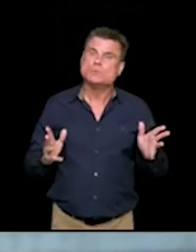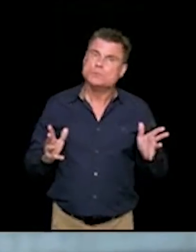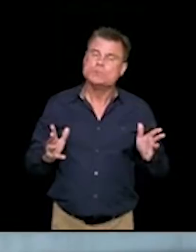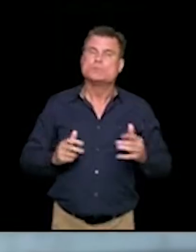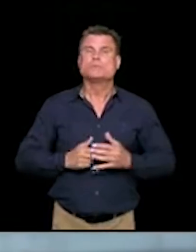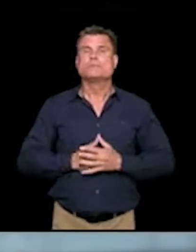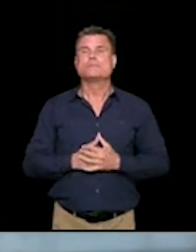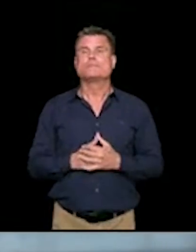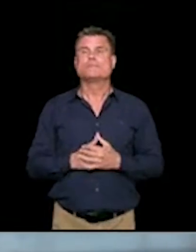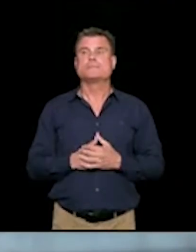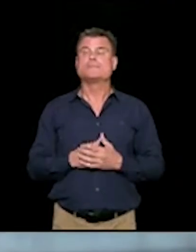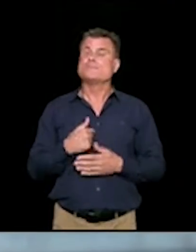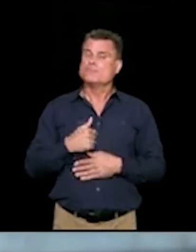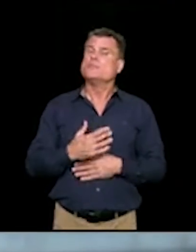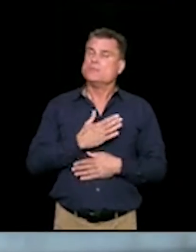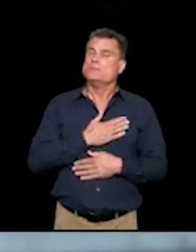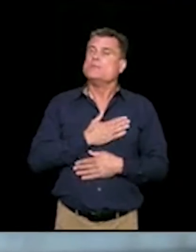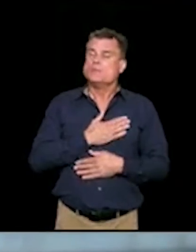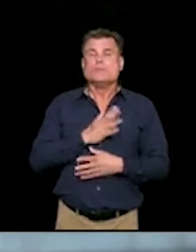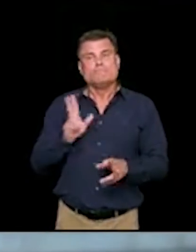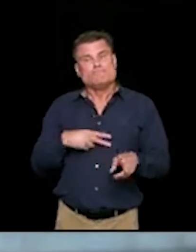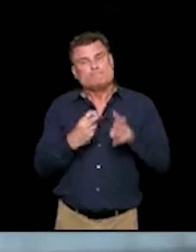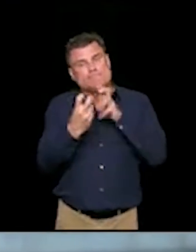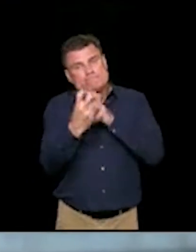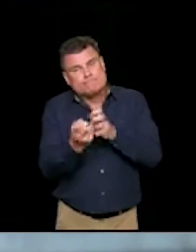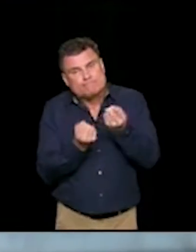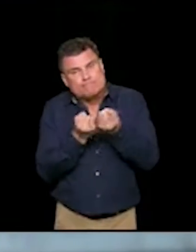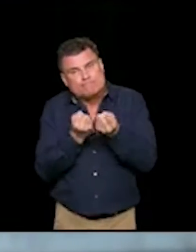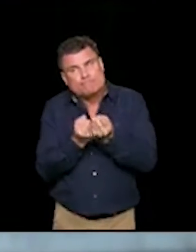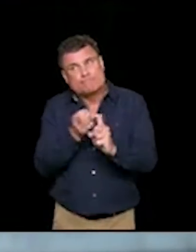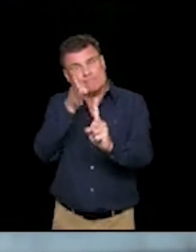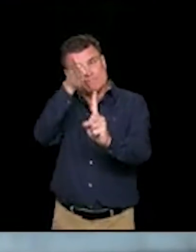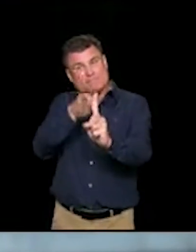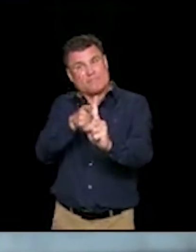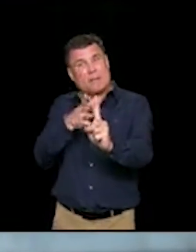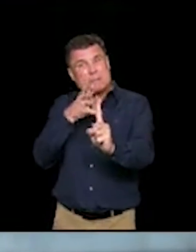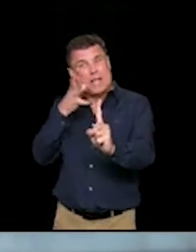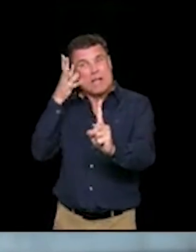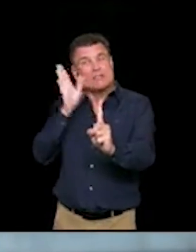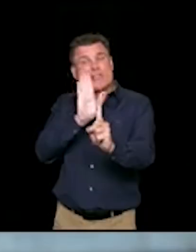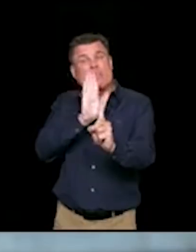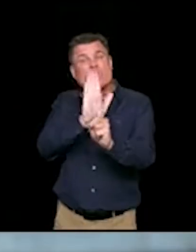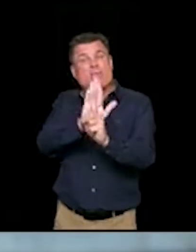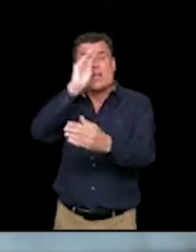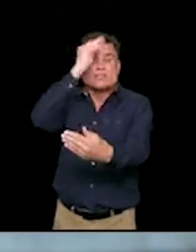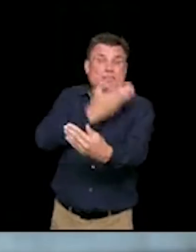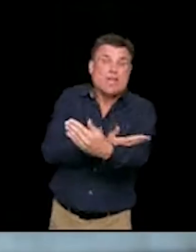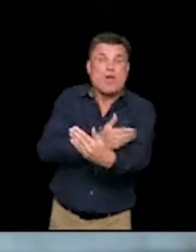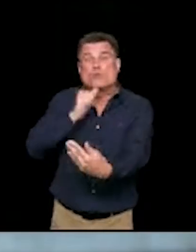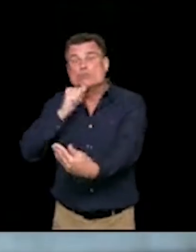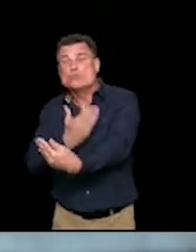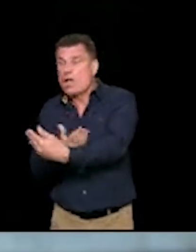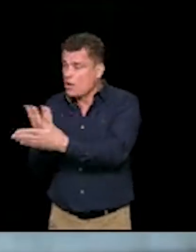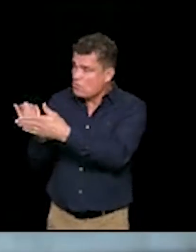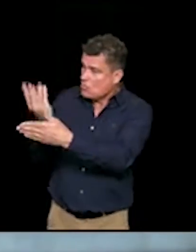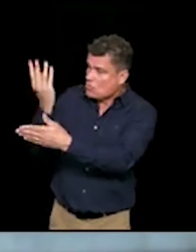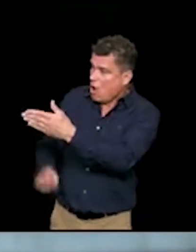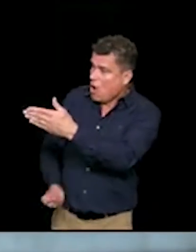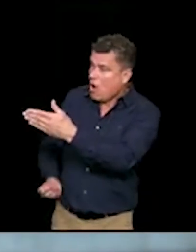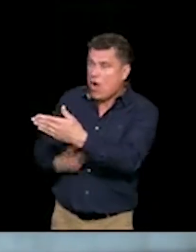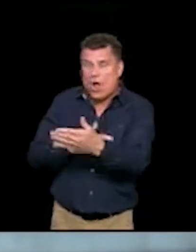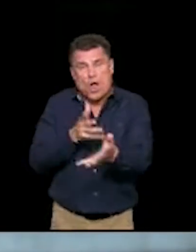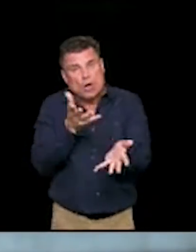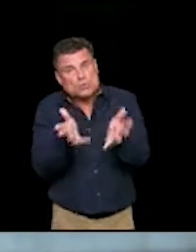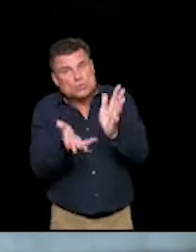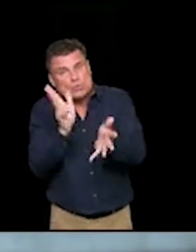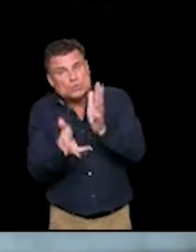streets. I have sat with parents who have lost children in this overdose crisis. I have heard the